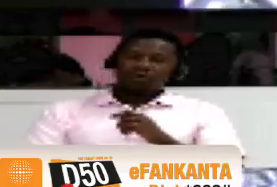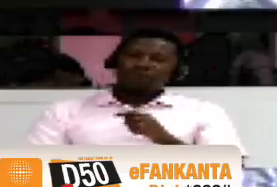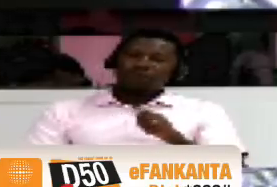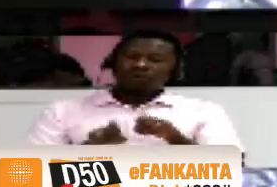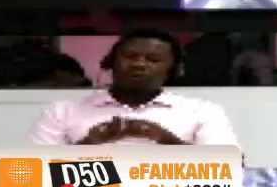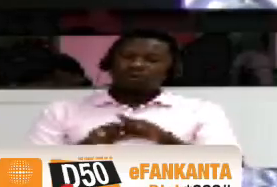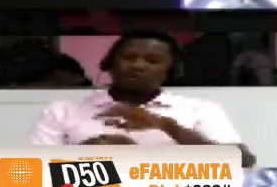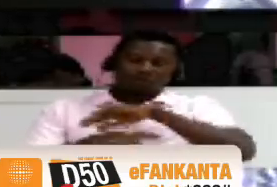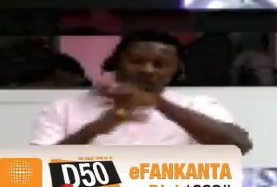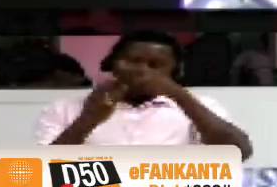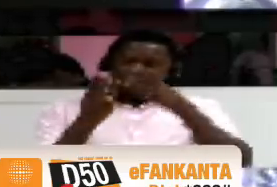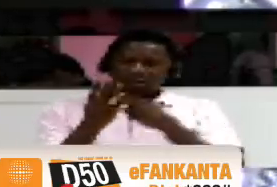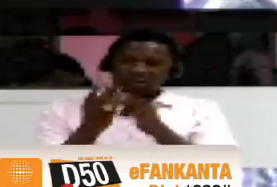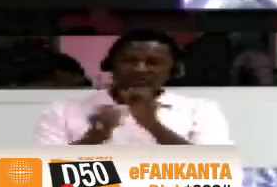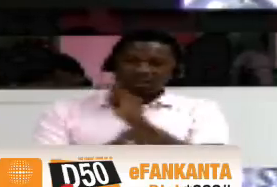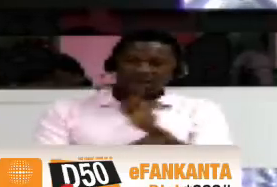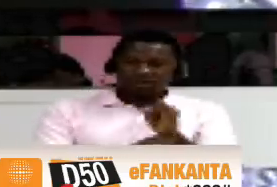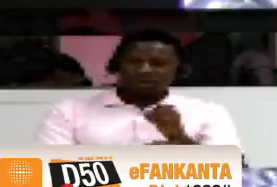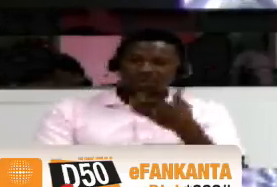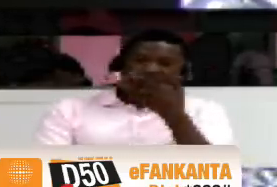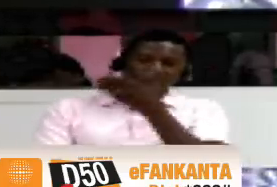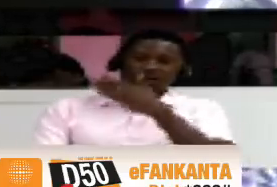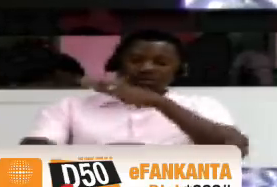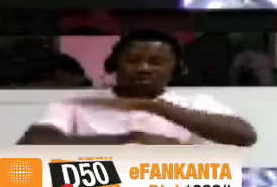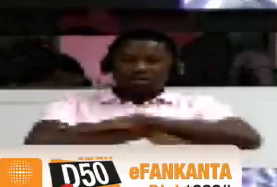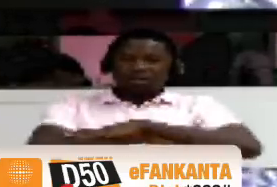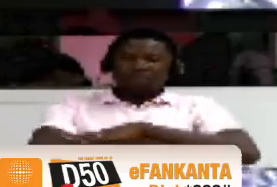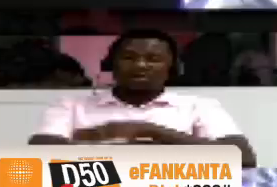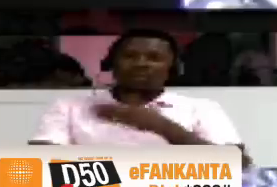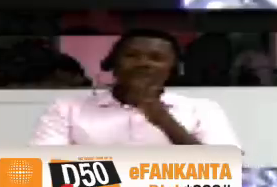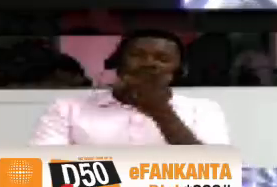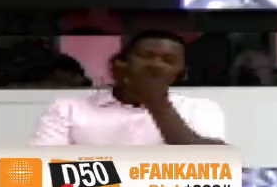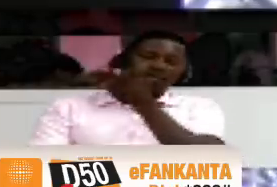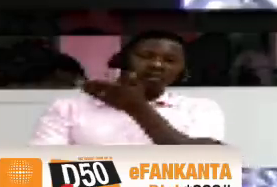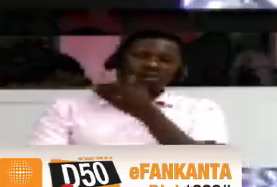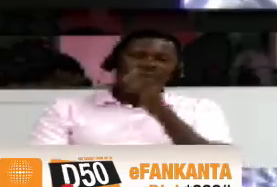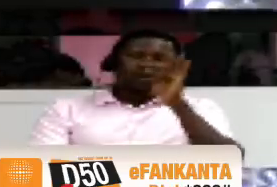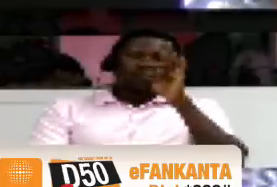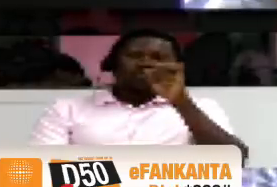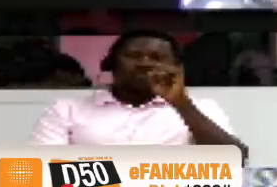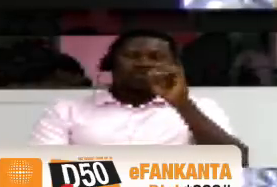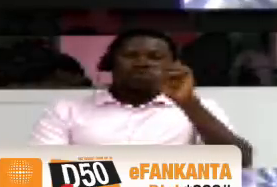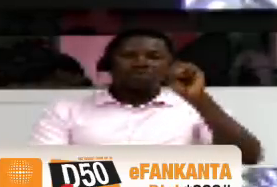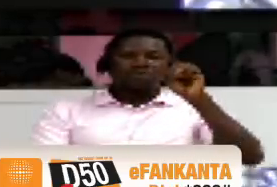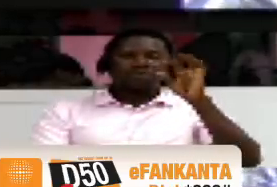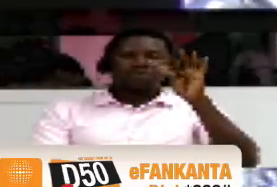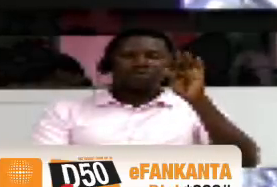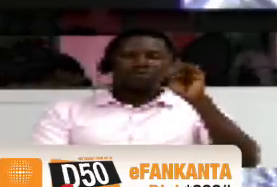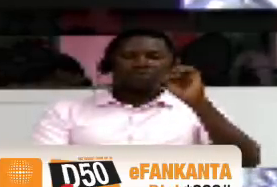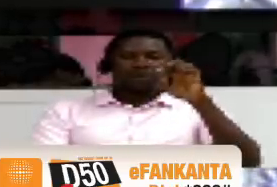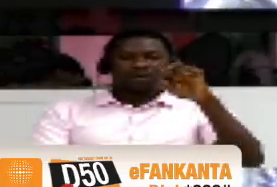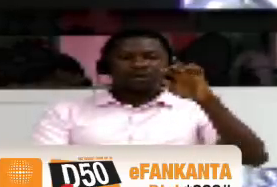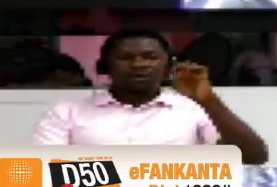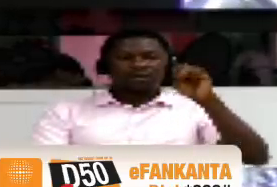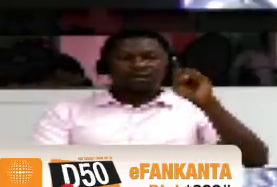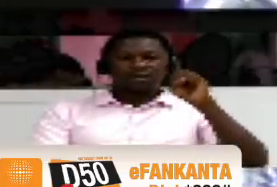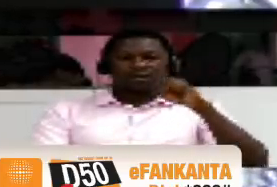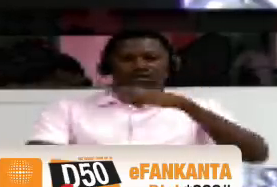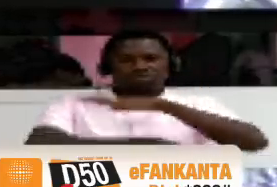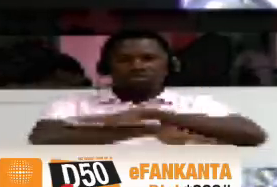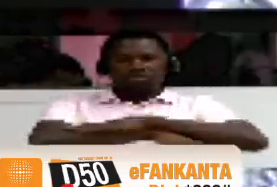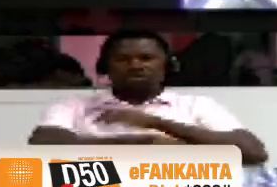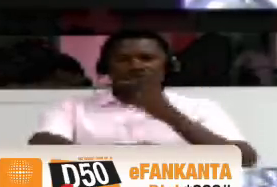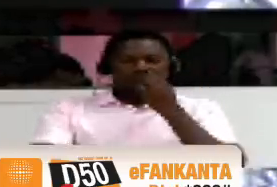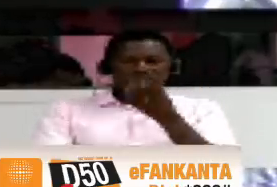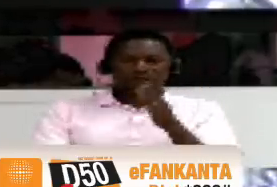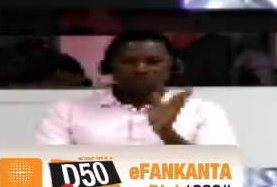all these three individuals at the school, at Foster's, the Foster School, you said you then went to